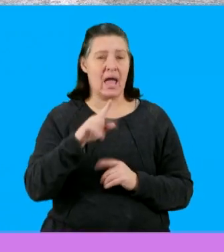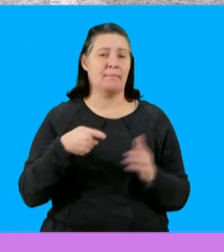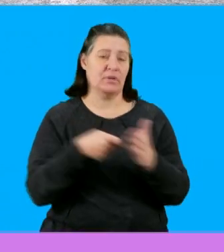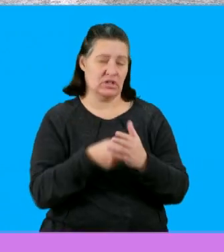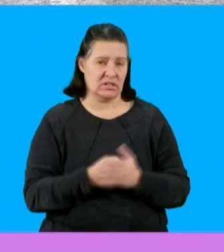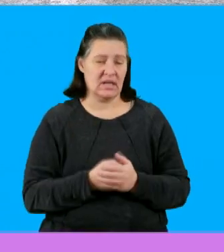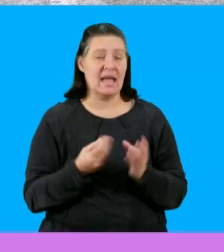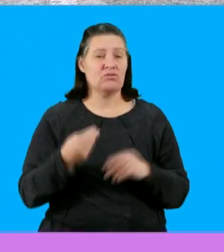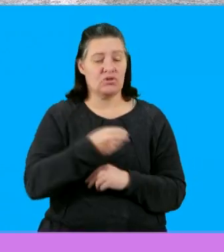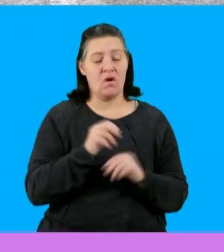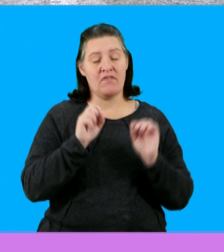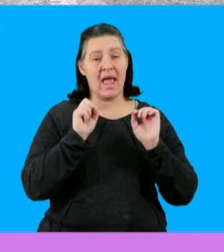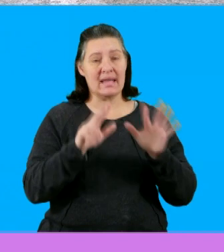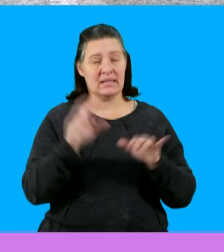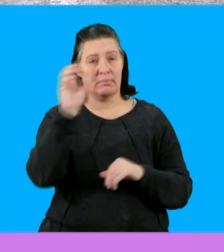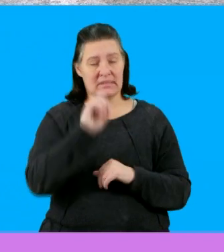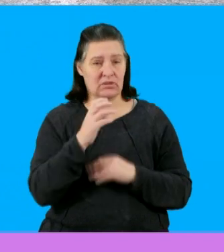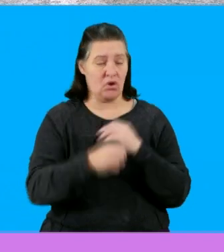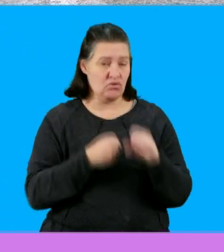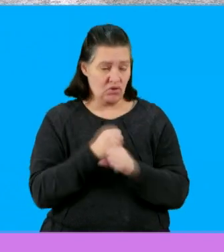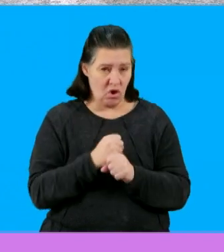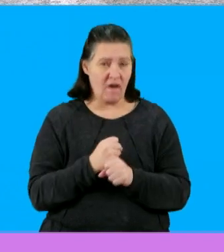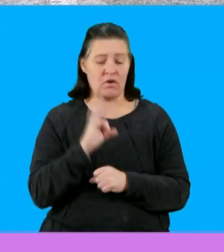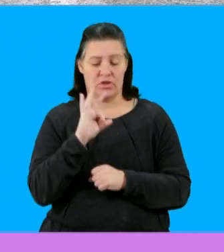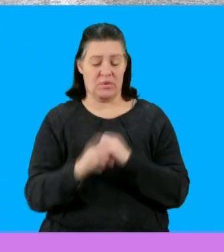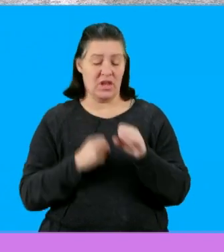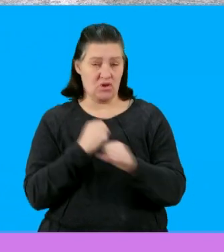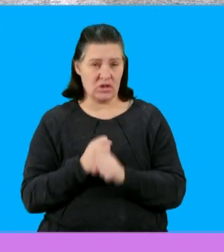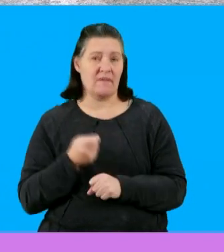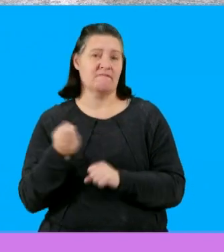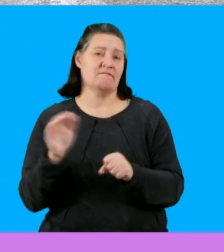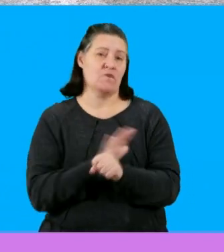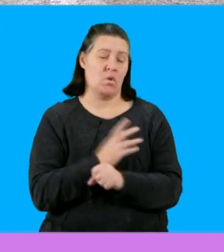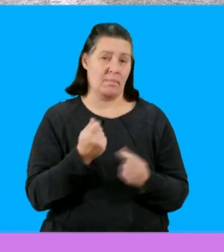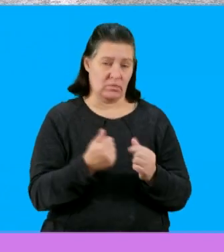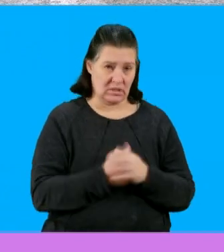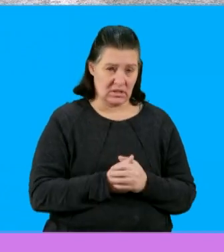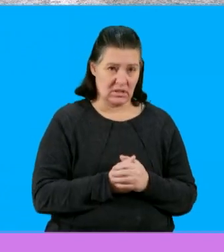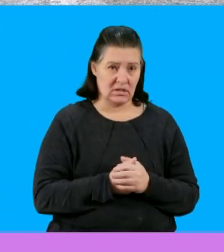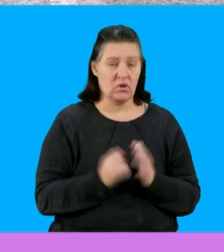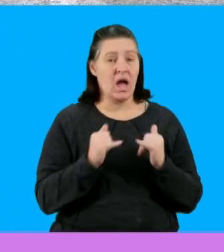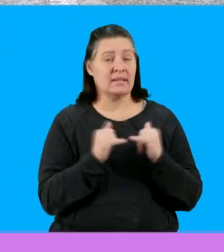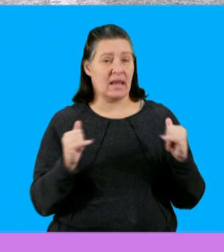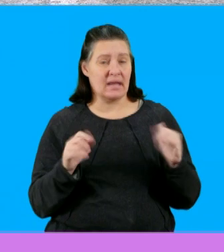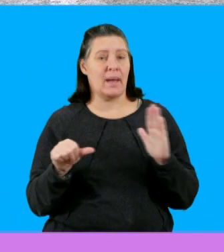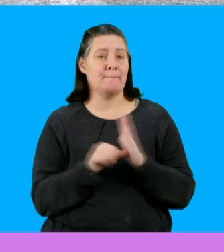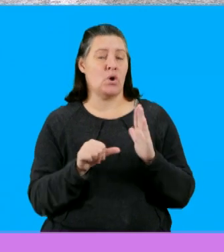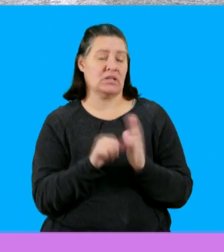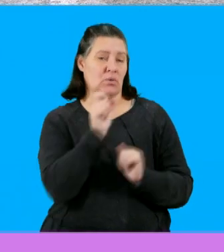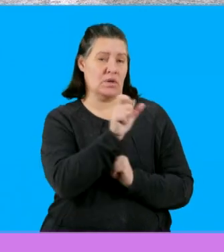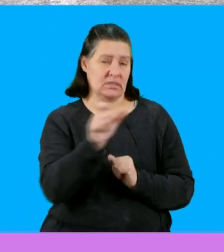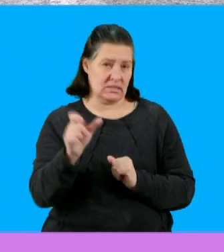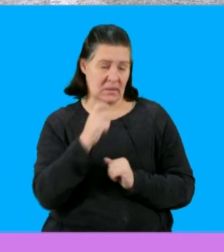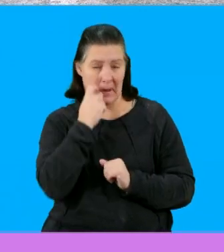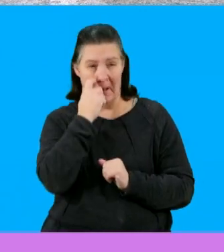purchase. Interest of 18% per year is charged for 3 years on the full amount. Okay, so I'm going to underline the important